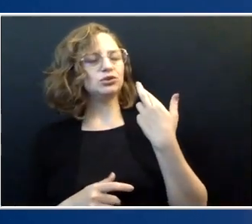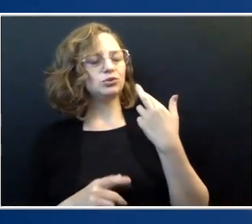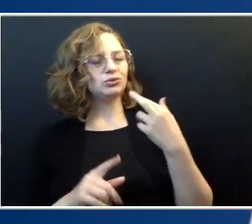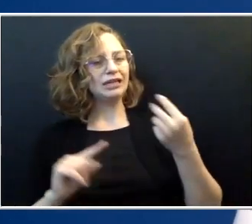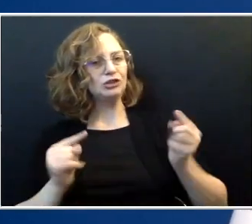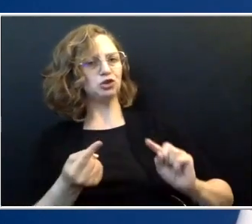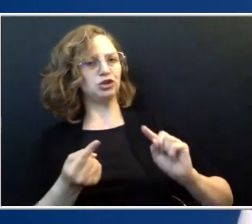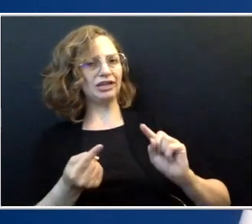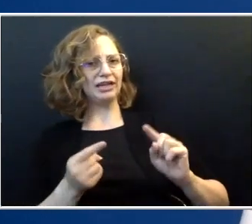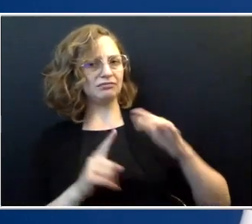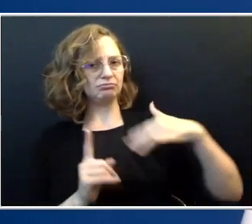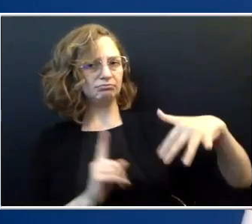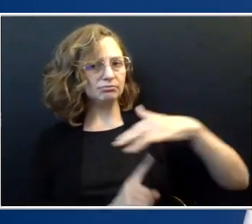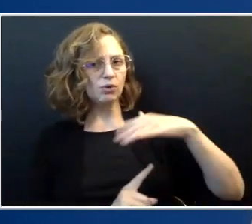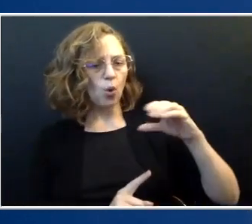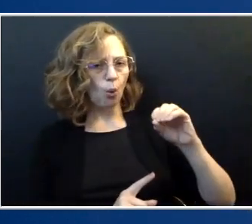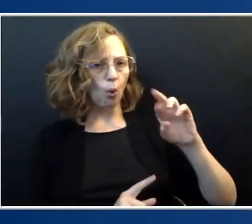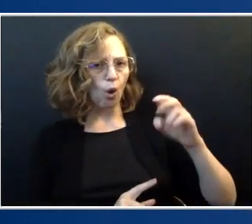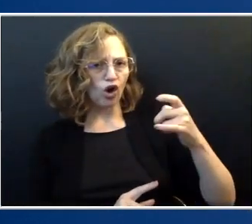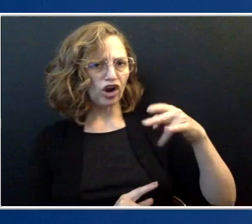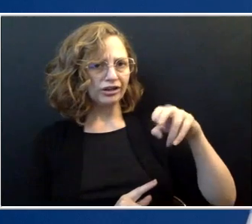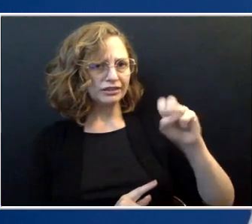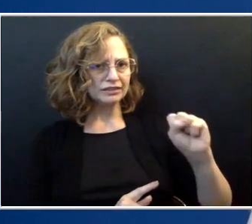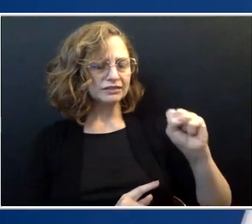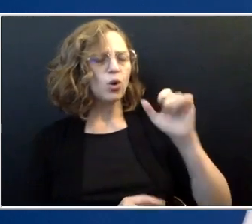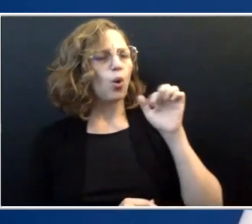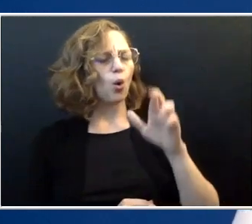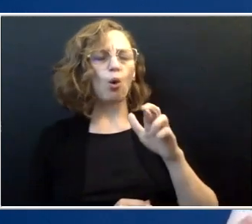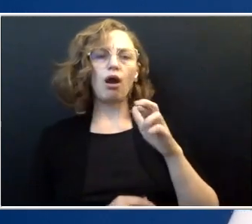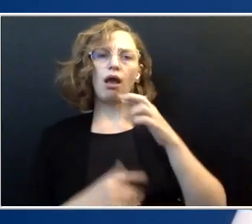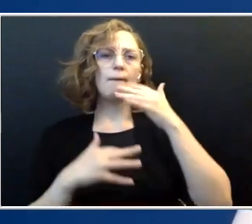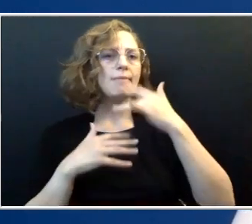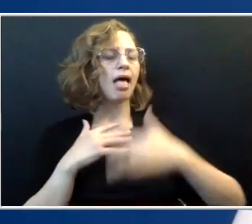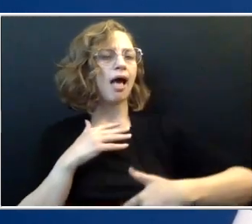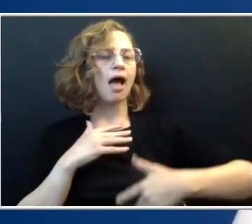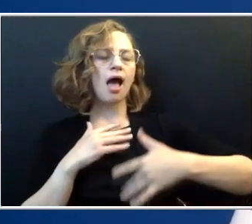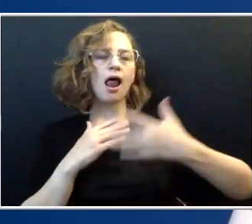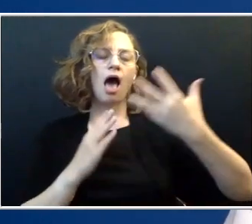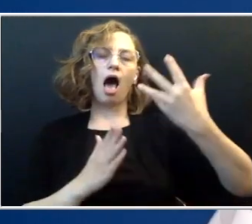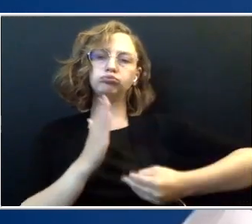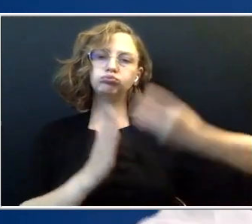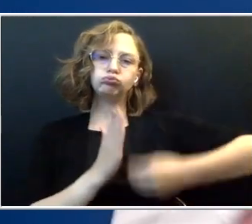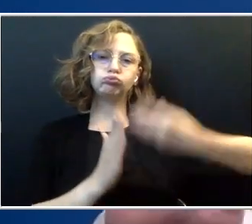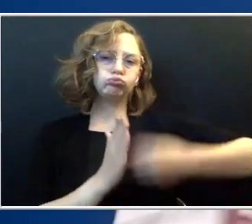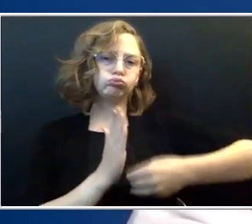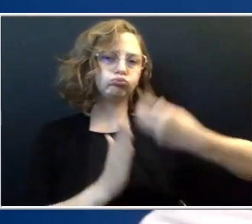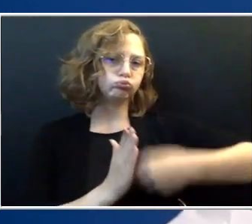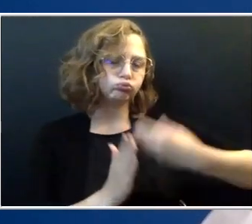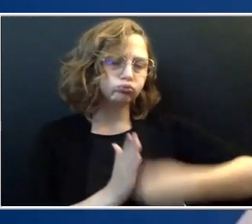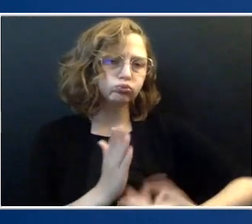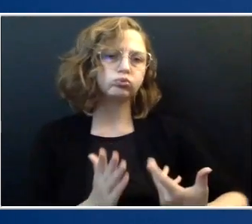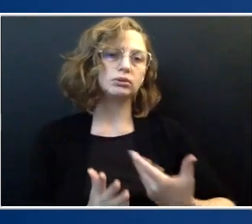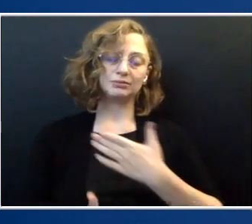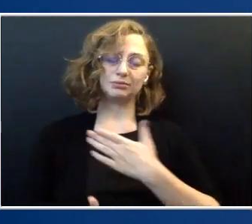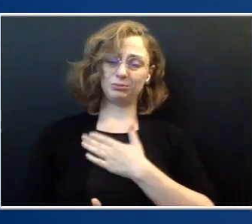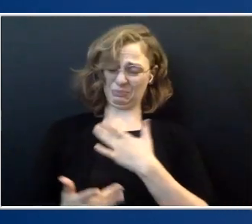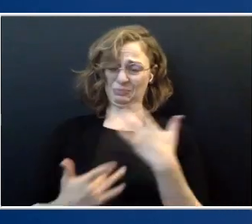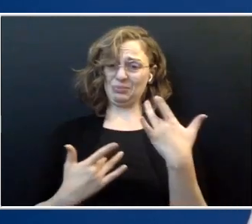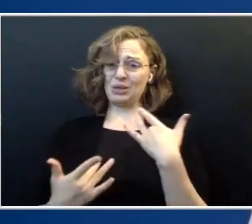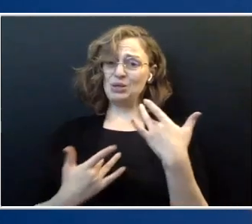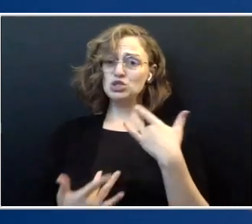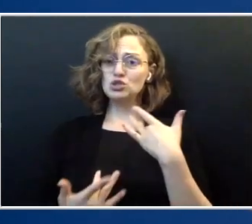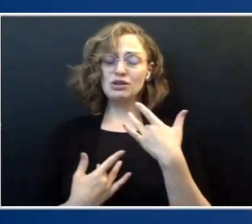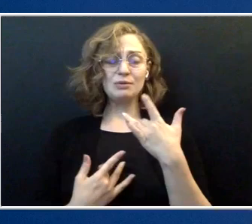hemorrhage or excessive blood loss. And my concern with having these performed at these off-site locations that